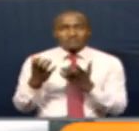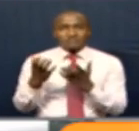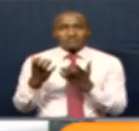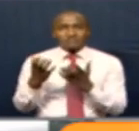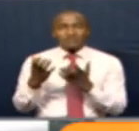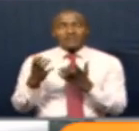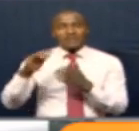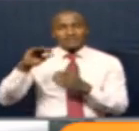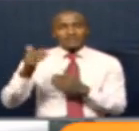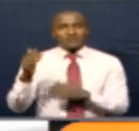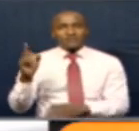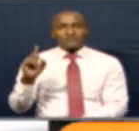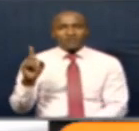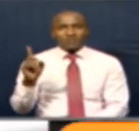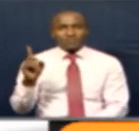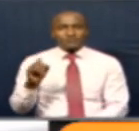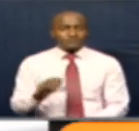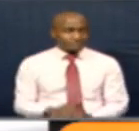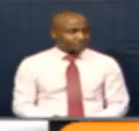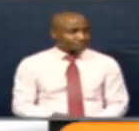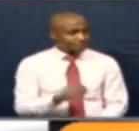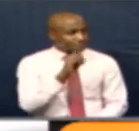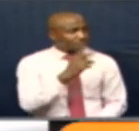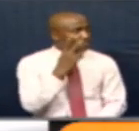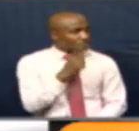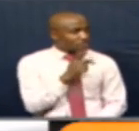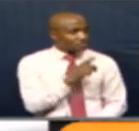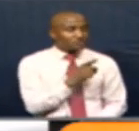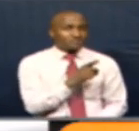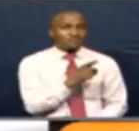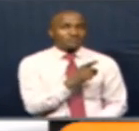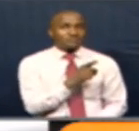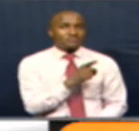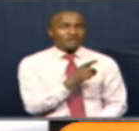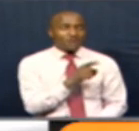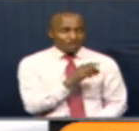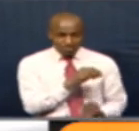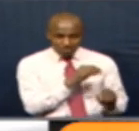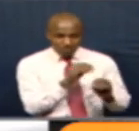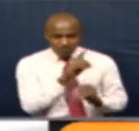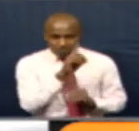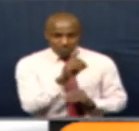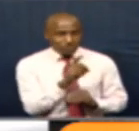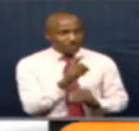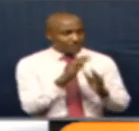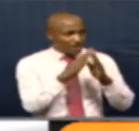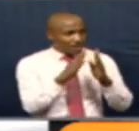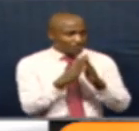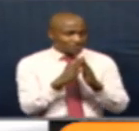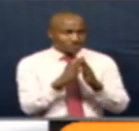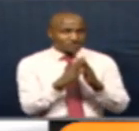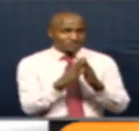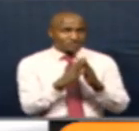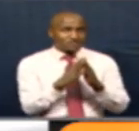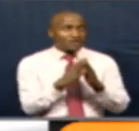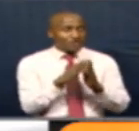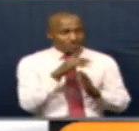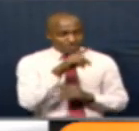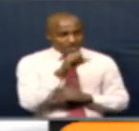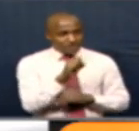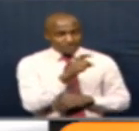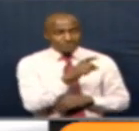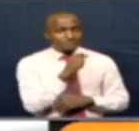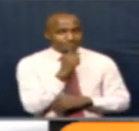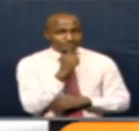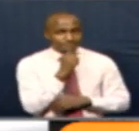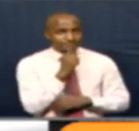in the city of Nairobi. Okay, we'll wait to see that rolled out. I just want to move from that to the question of affordable housing real quick. PS, so of